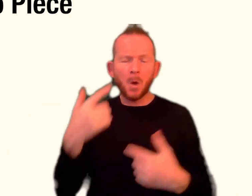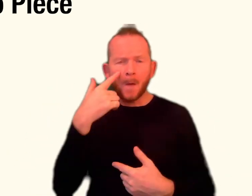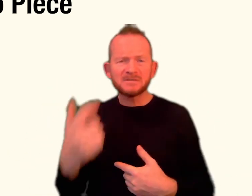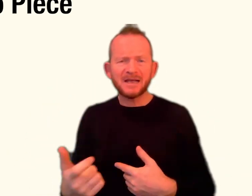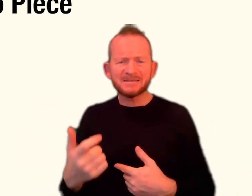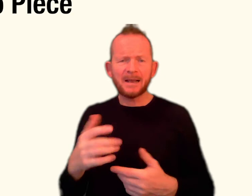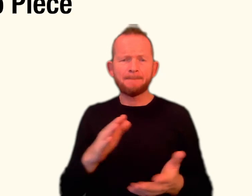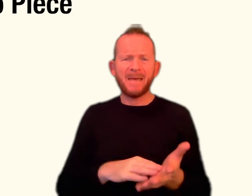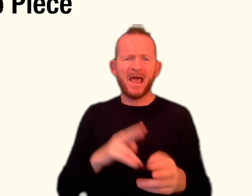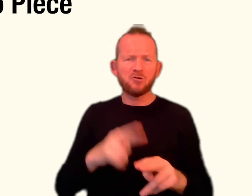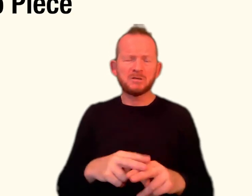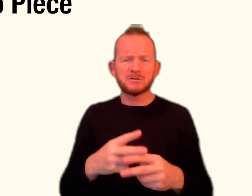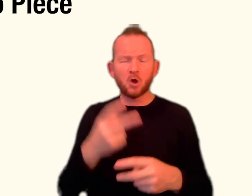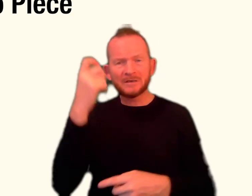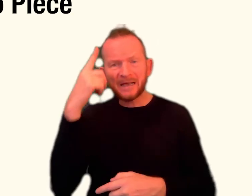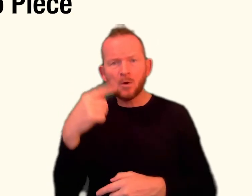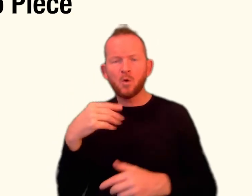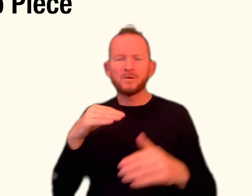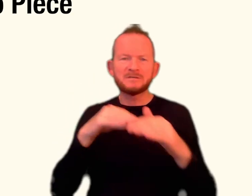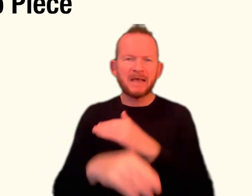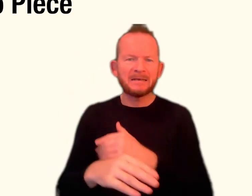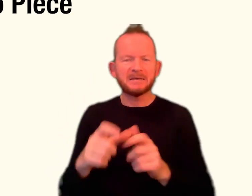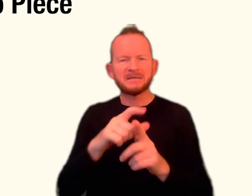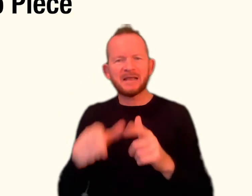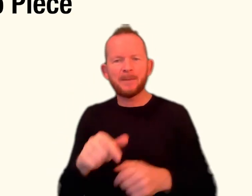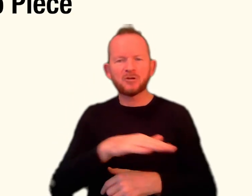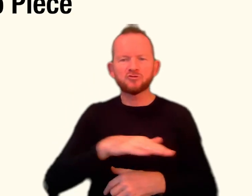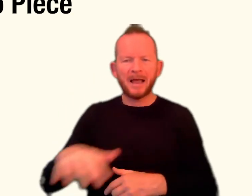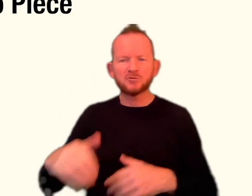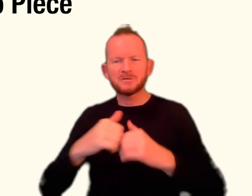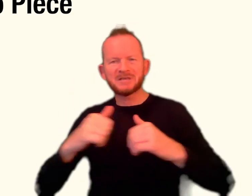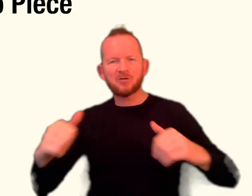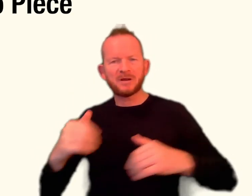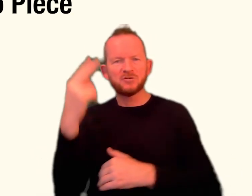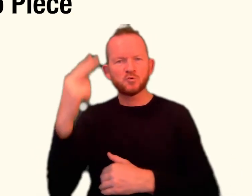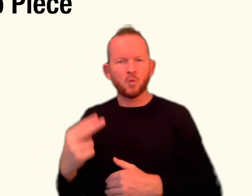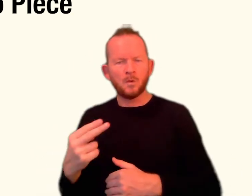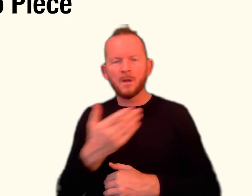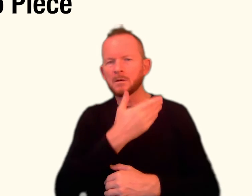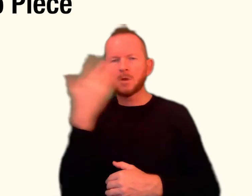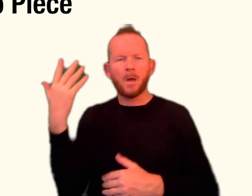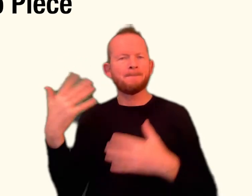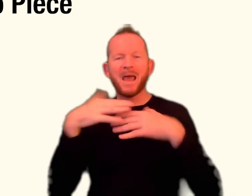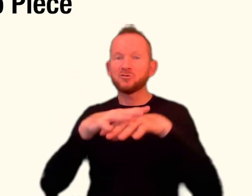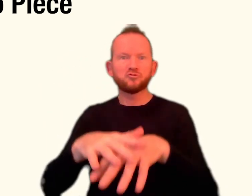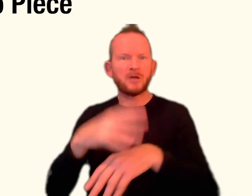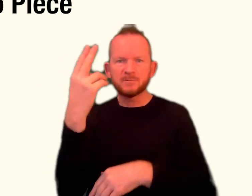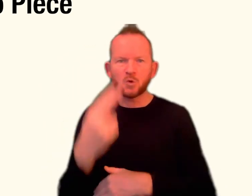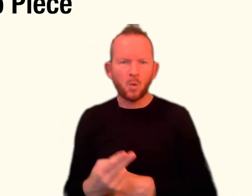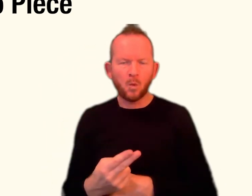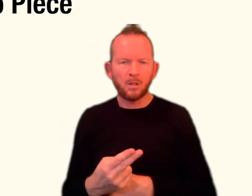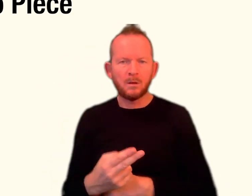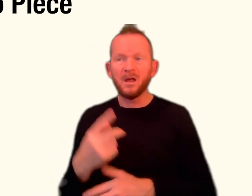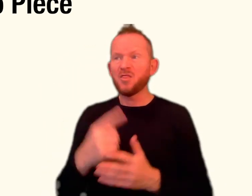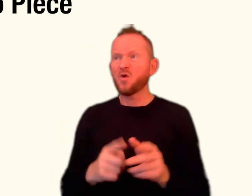very understandably, would send their disabled child to a segregated school and not a mainstream school, as the only way